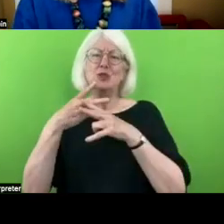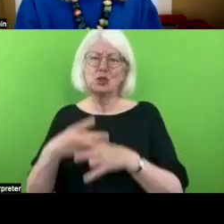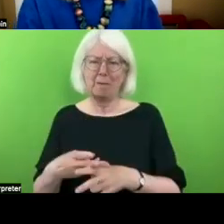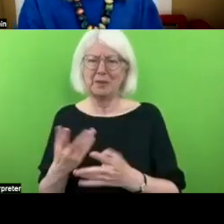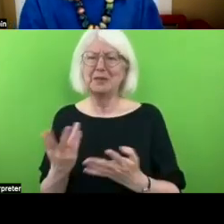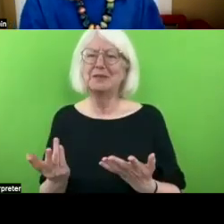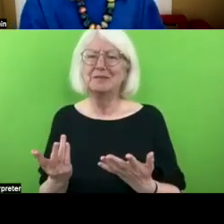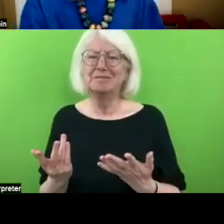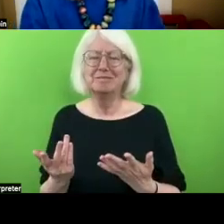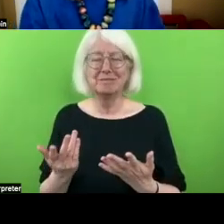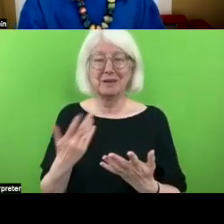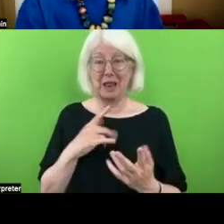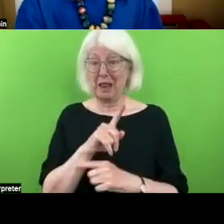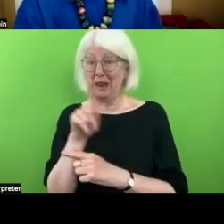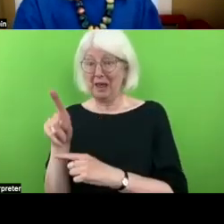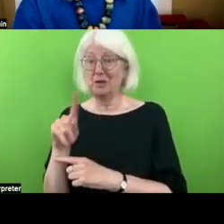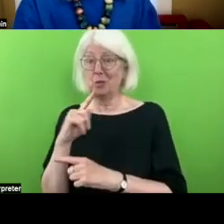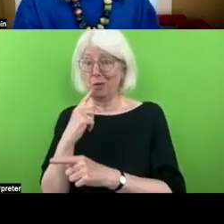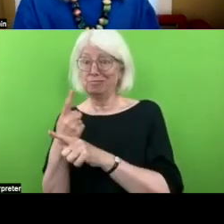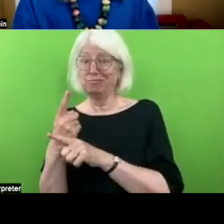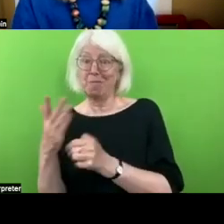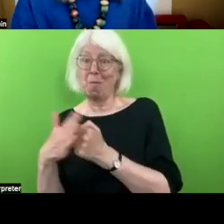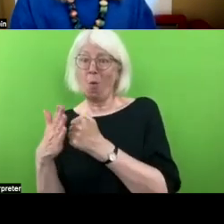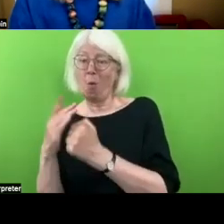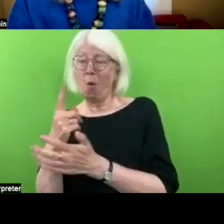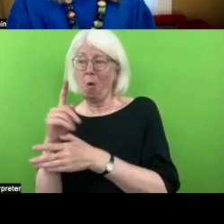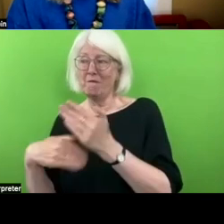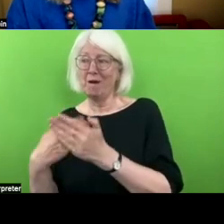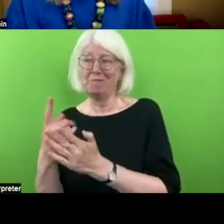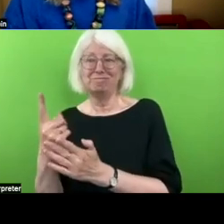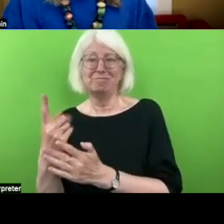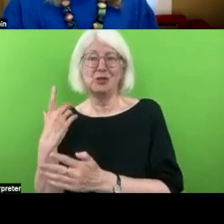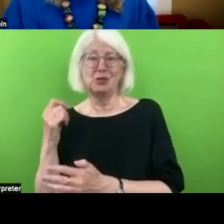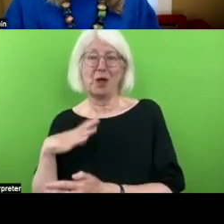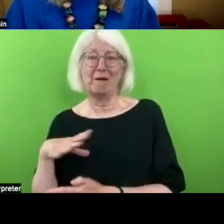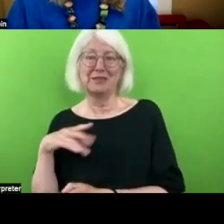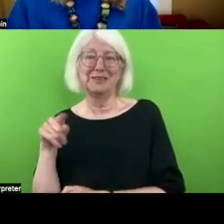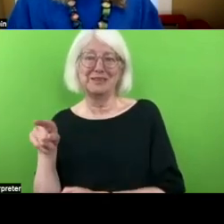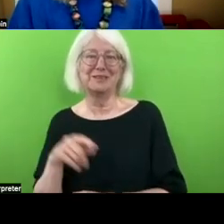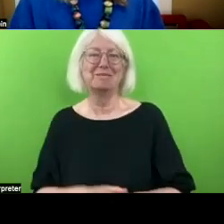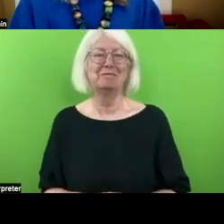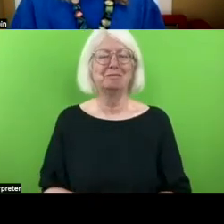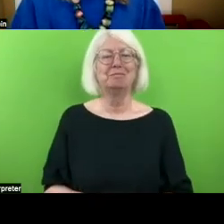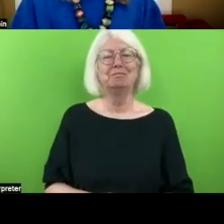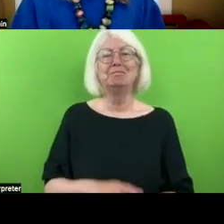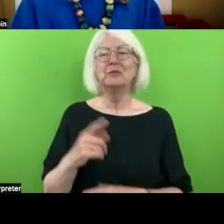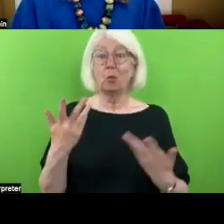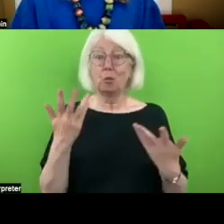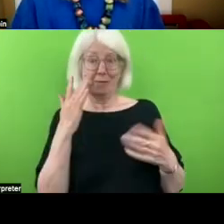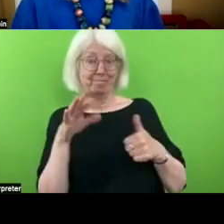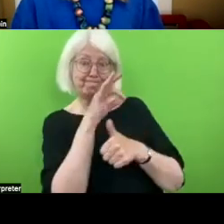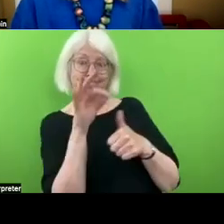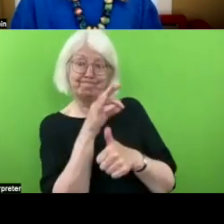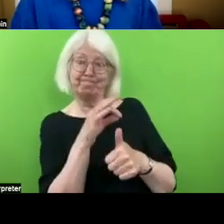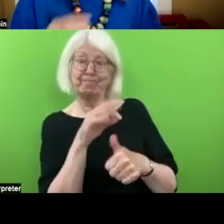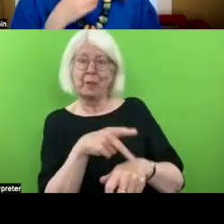image I want to pick up a little bit later when I'm talking to you. So talking to the bishops,